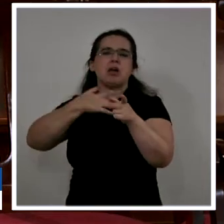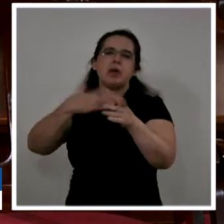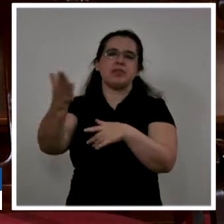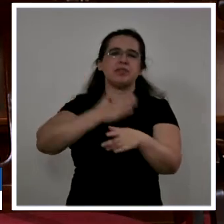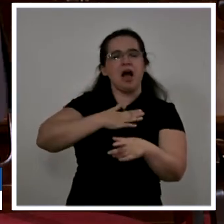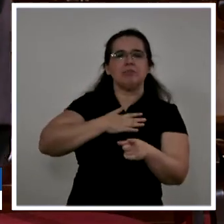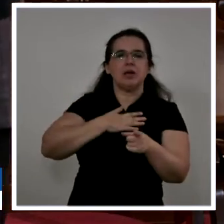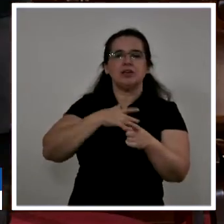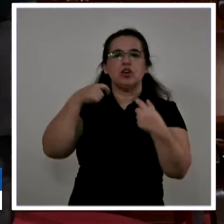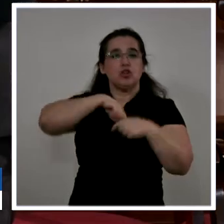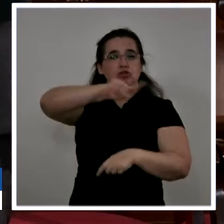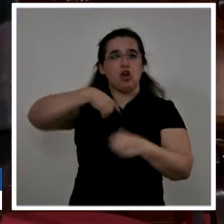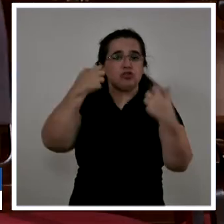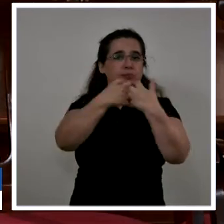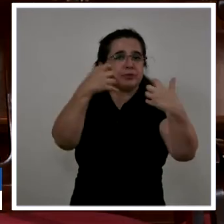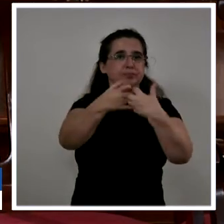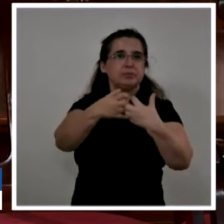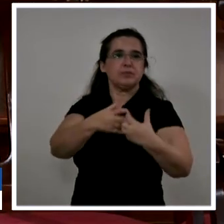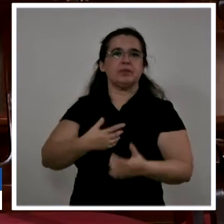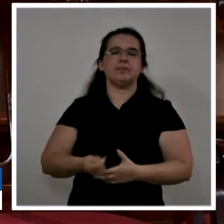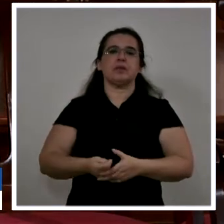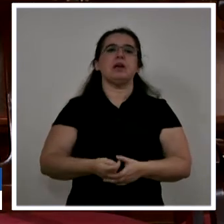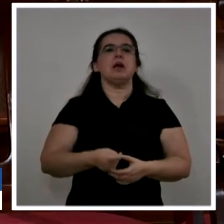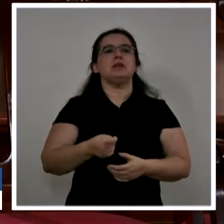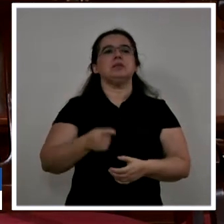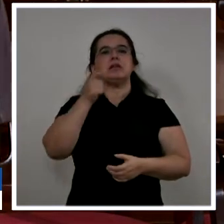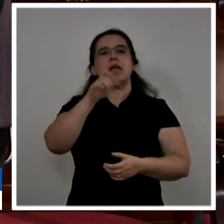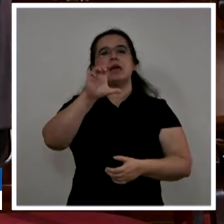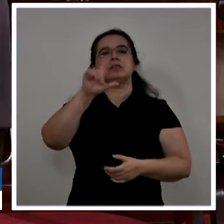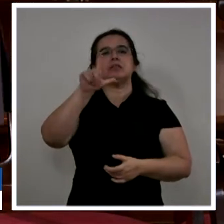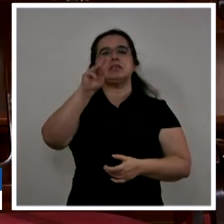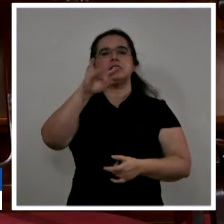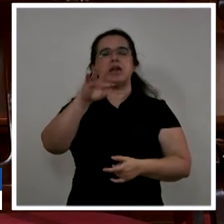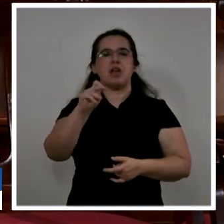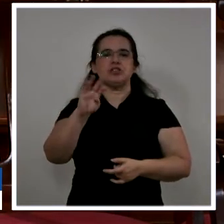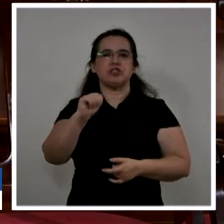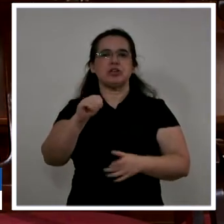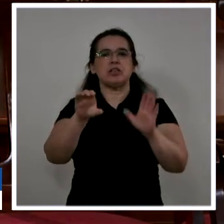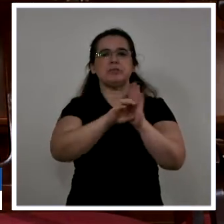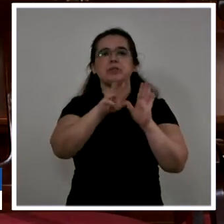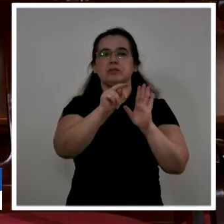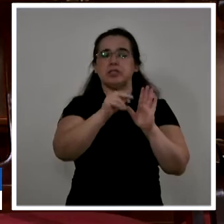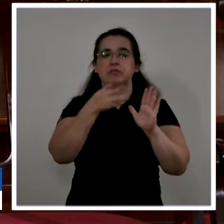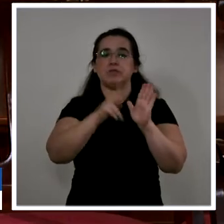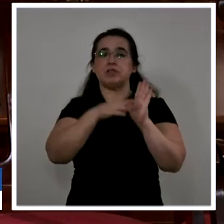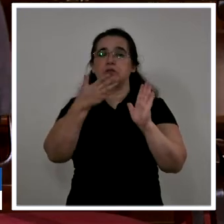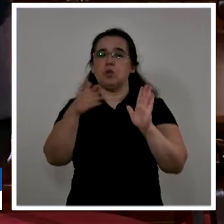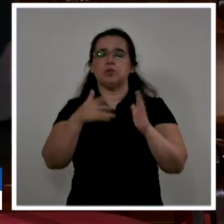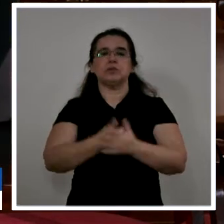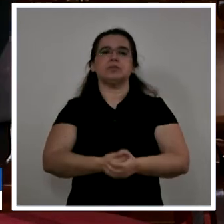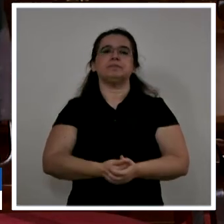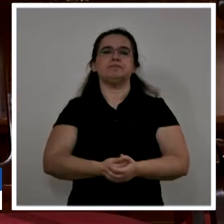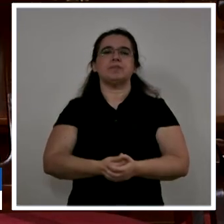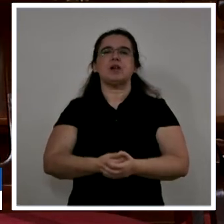Ecclesiastes 3:11 says, Eclesiastes capítulo 3 versículo 11 diz, he has put eternity in our hearts. Que ele pôs